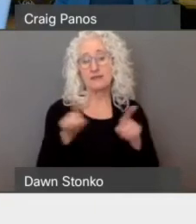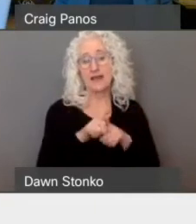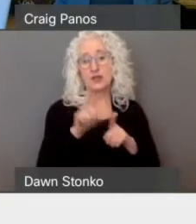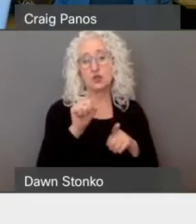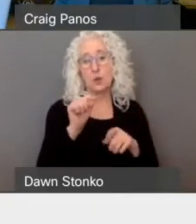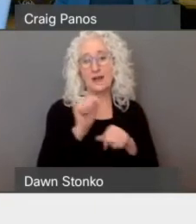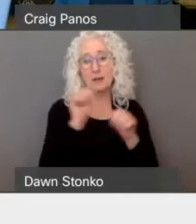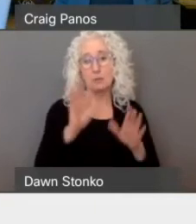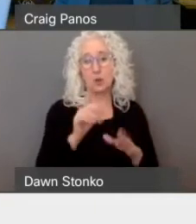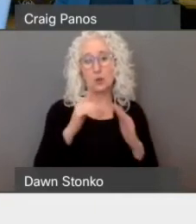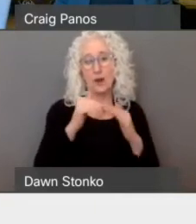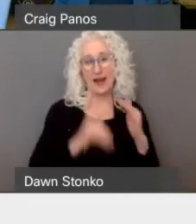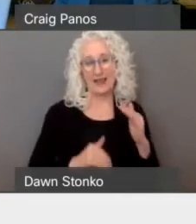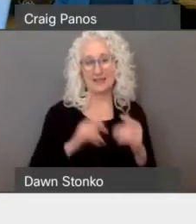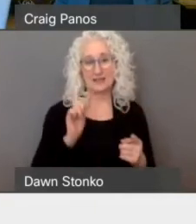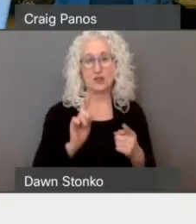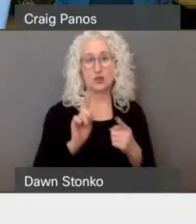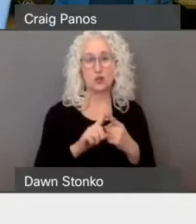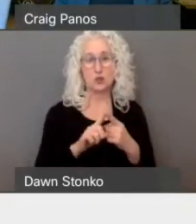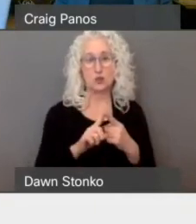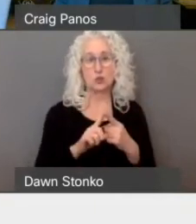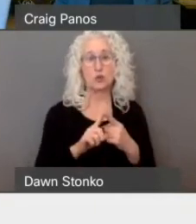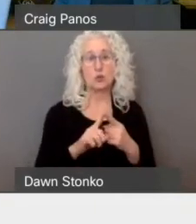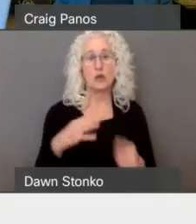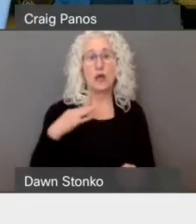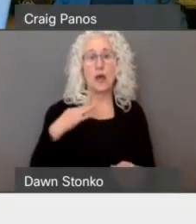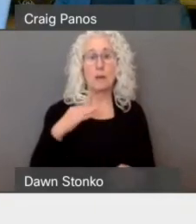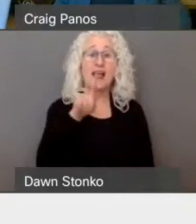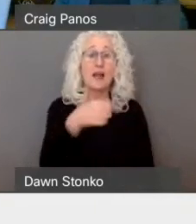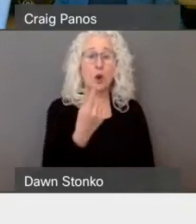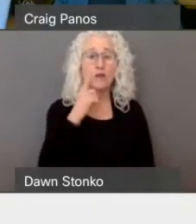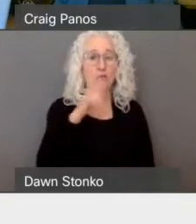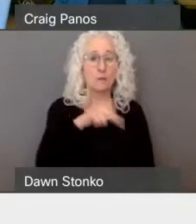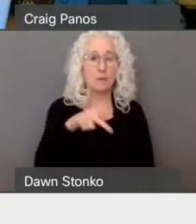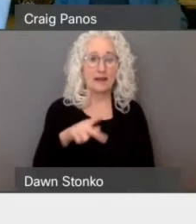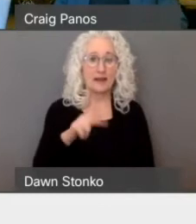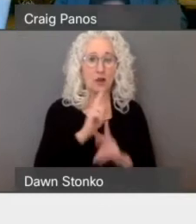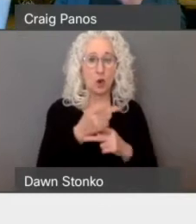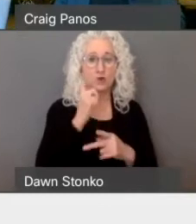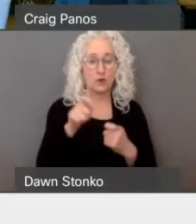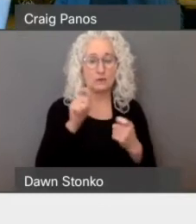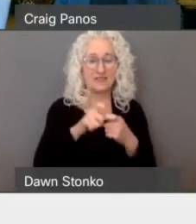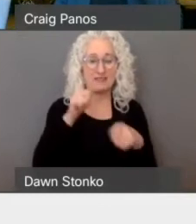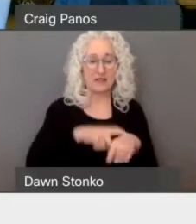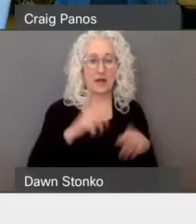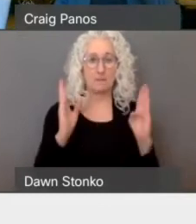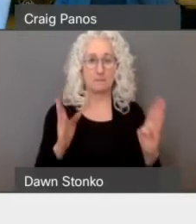less to apply only for PPP loans for a specific time. So,